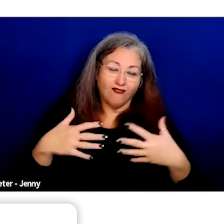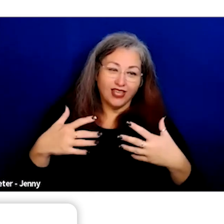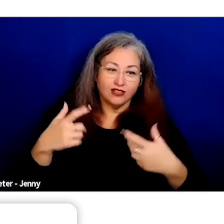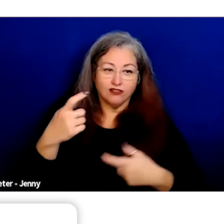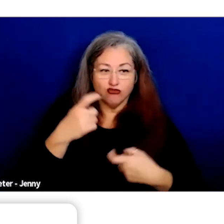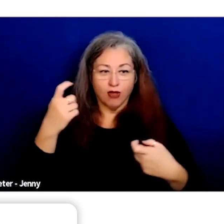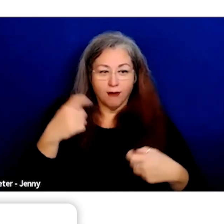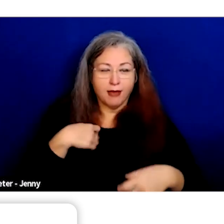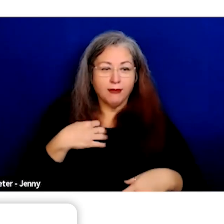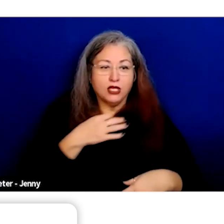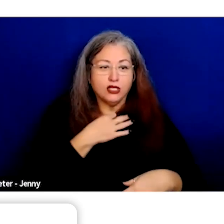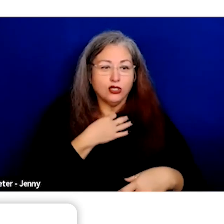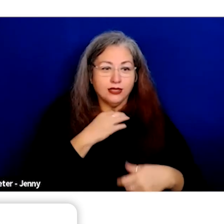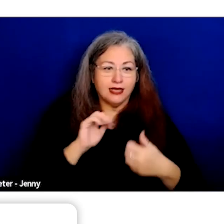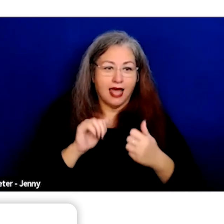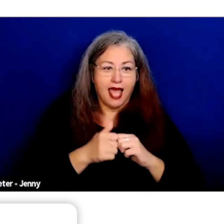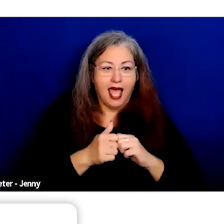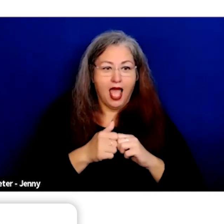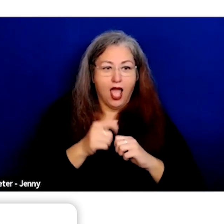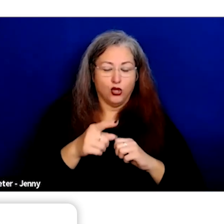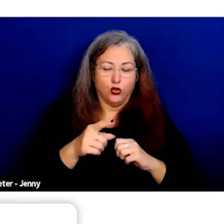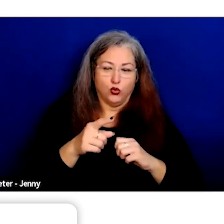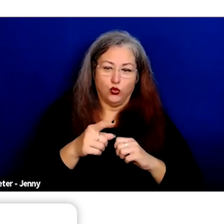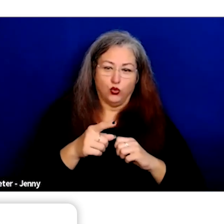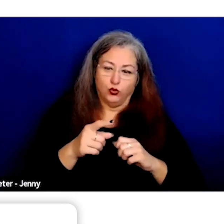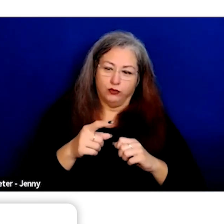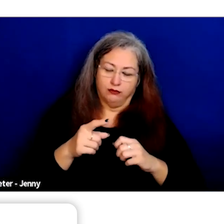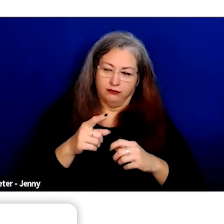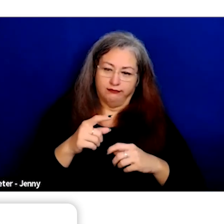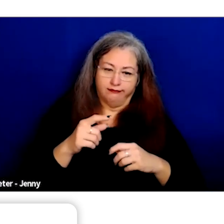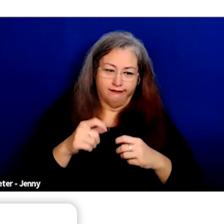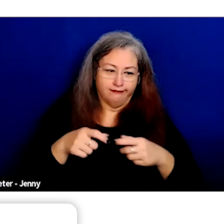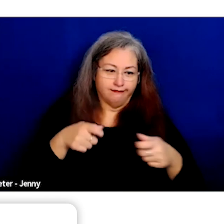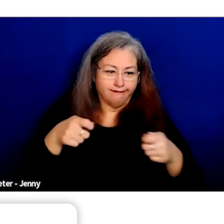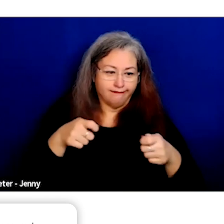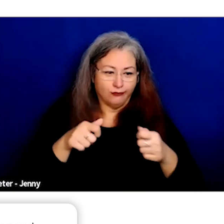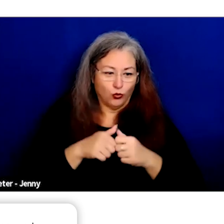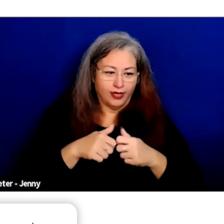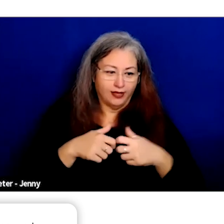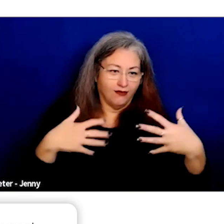I'm curious about how you present with your fear and trauma.